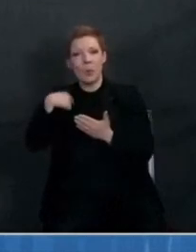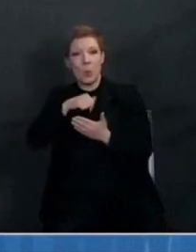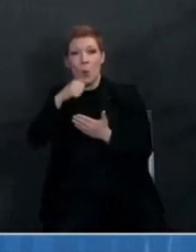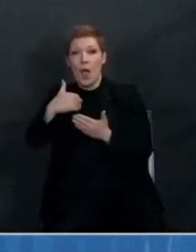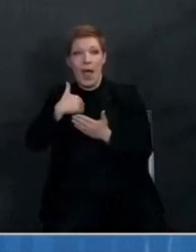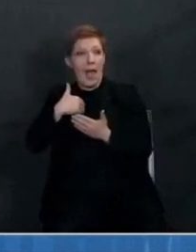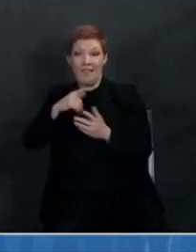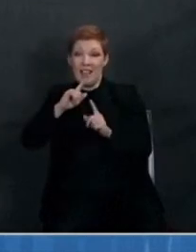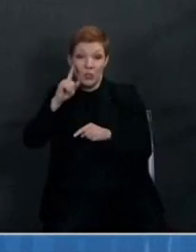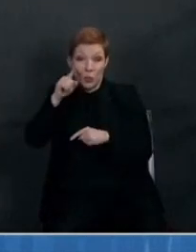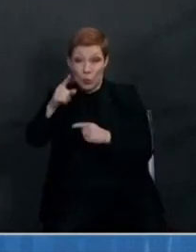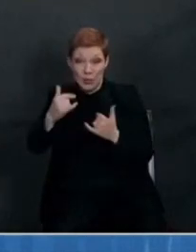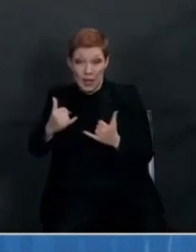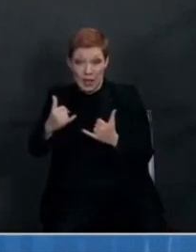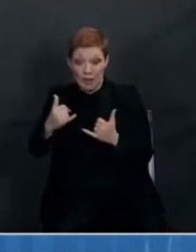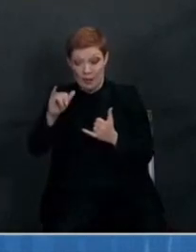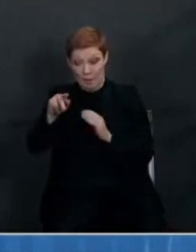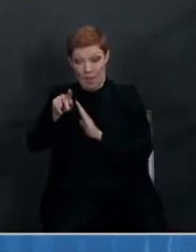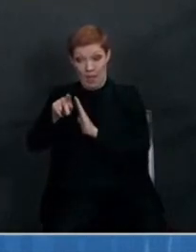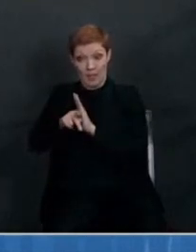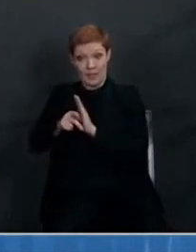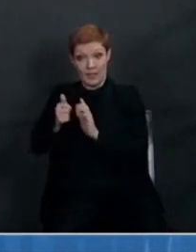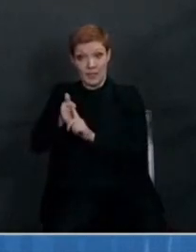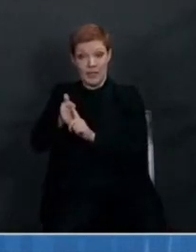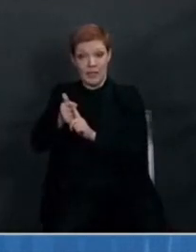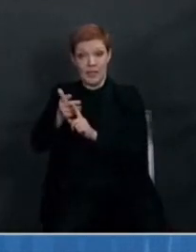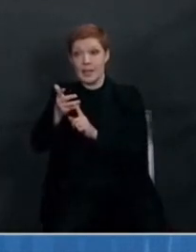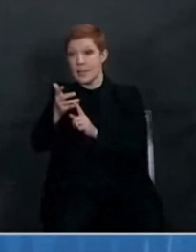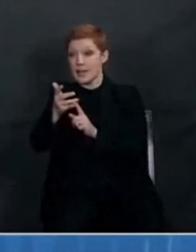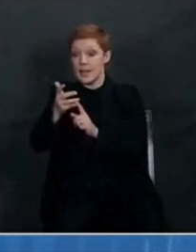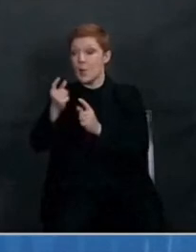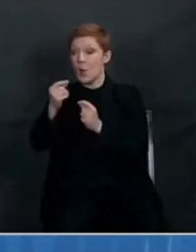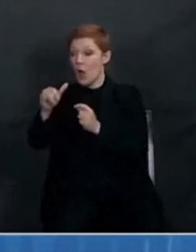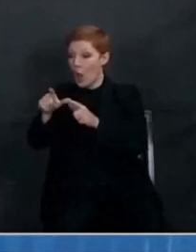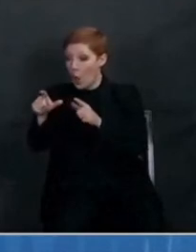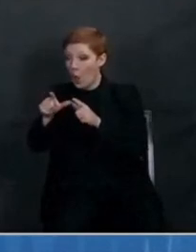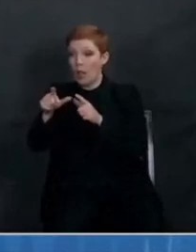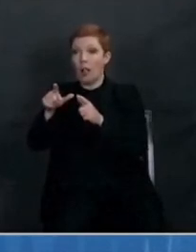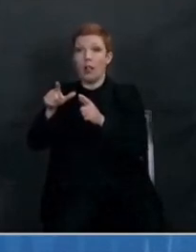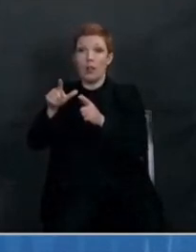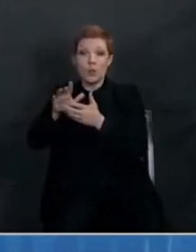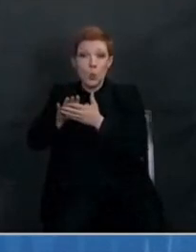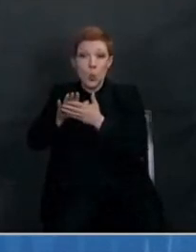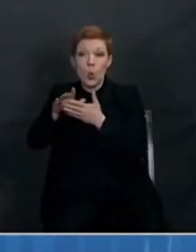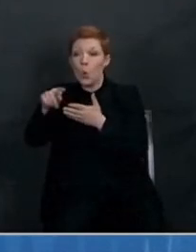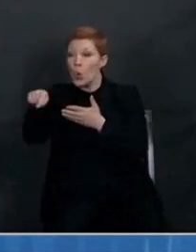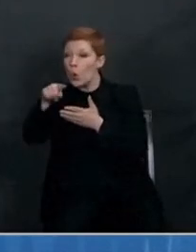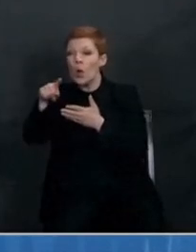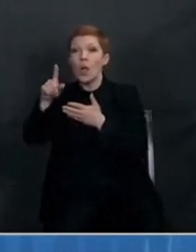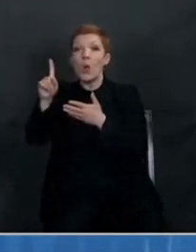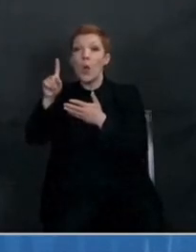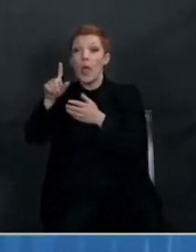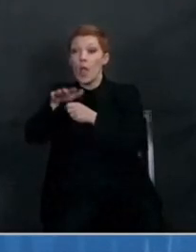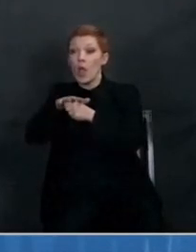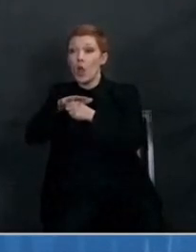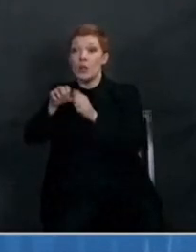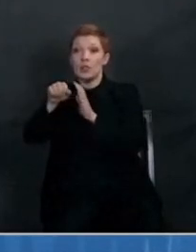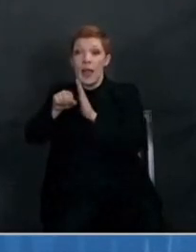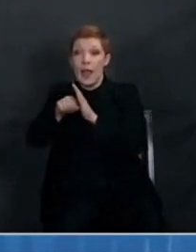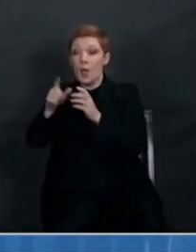policy. What will the federal government, state governments, local governments, school districts, what steps will they take to make